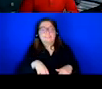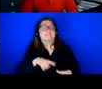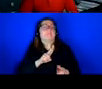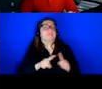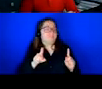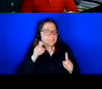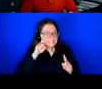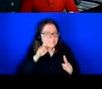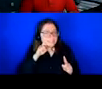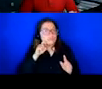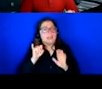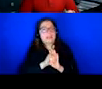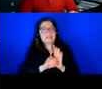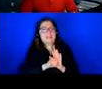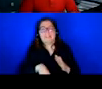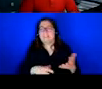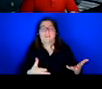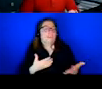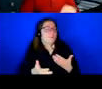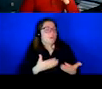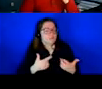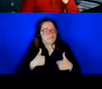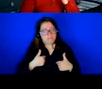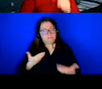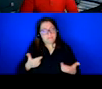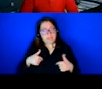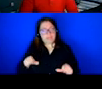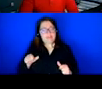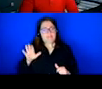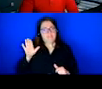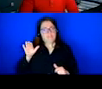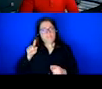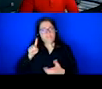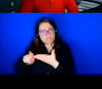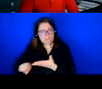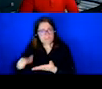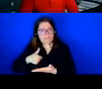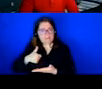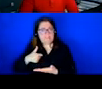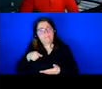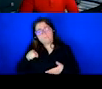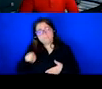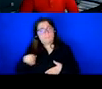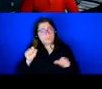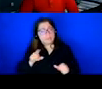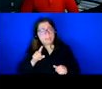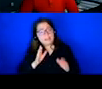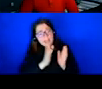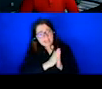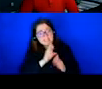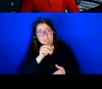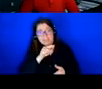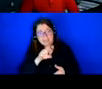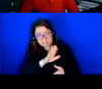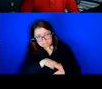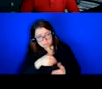to just say, hey, I'm going to try to reach out and kind of research as well. You can ask the mentee if they have any resources in mind that they